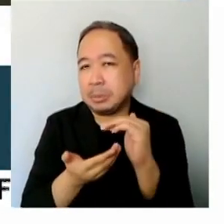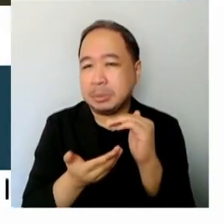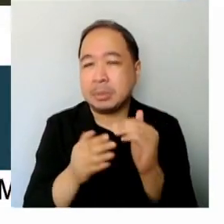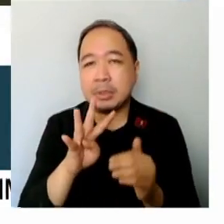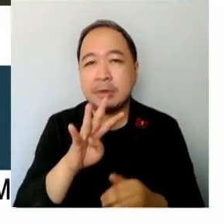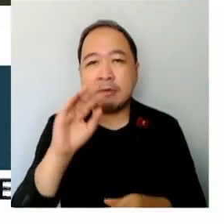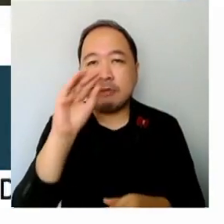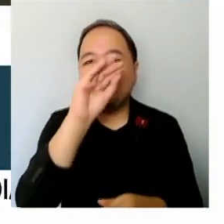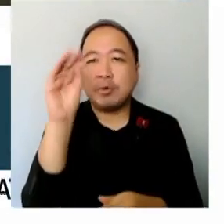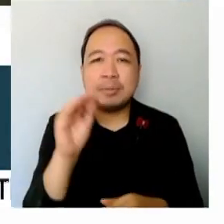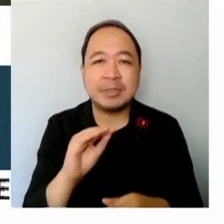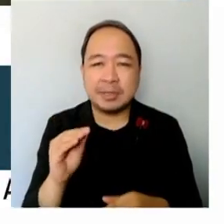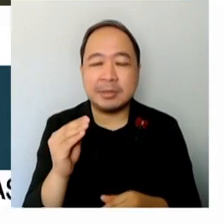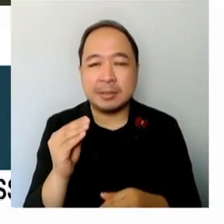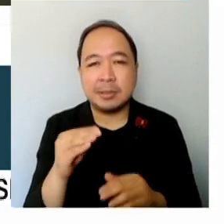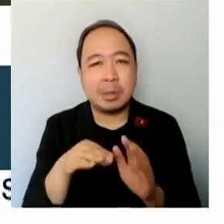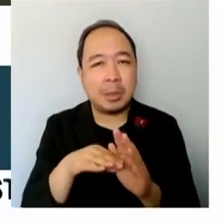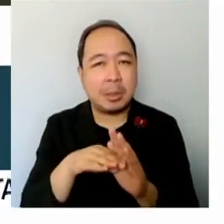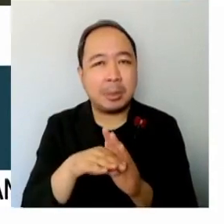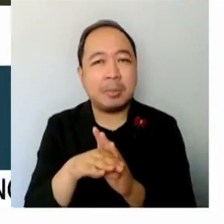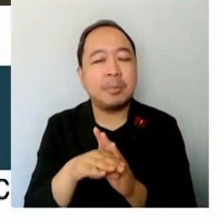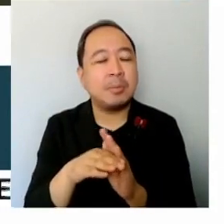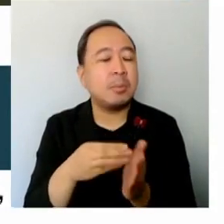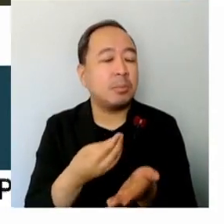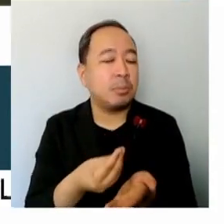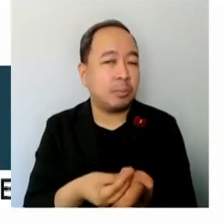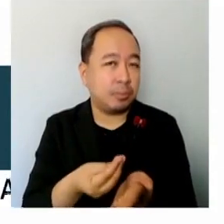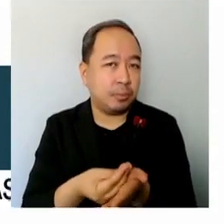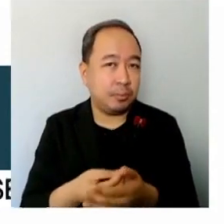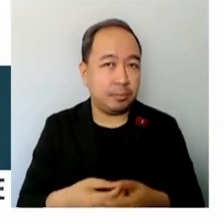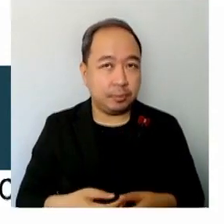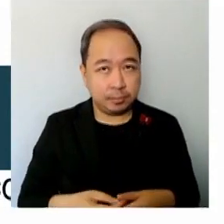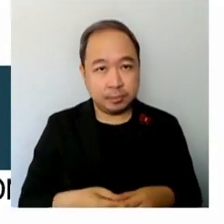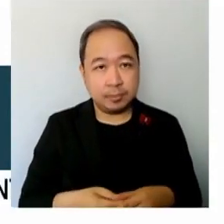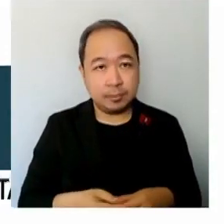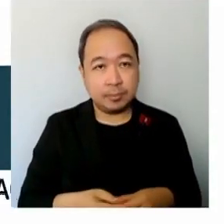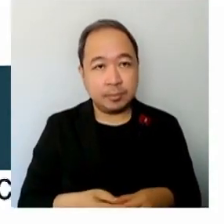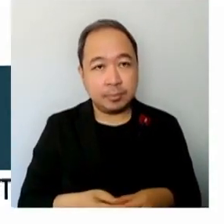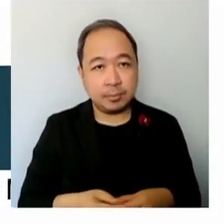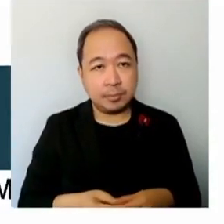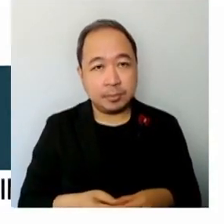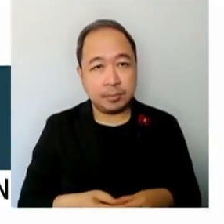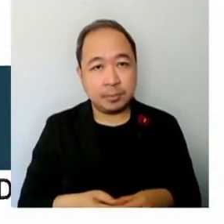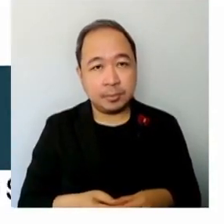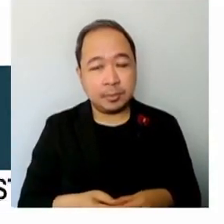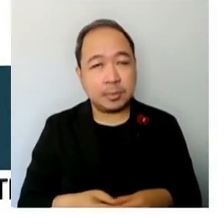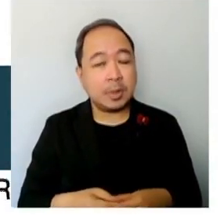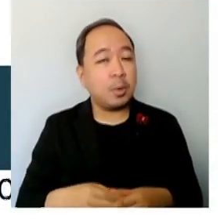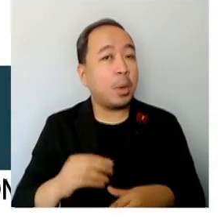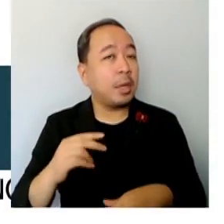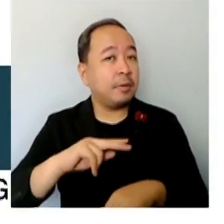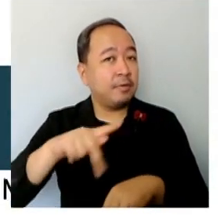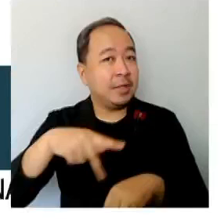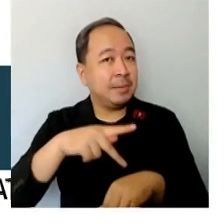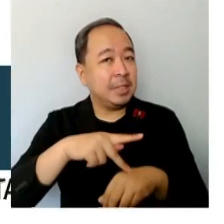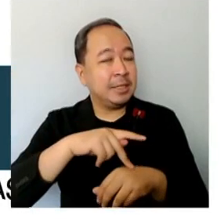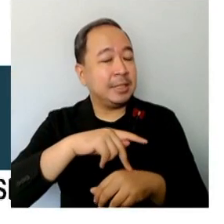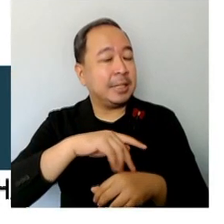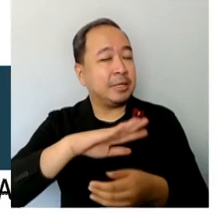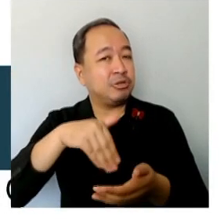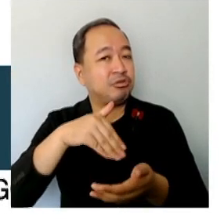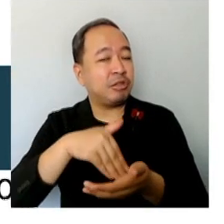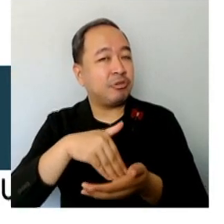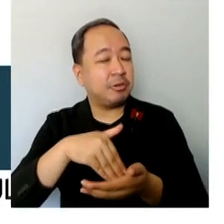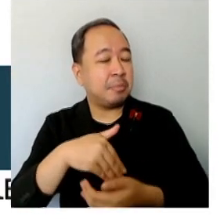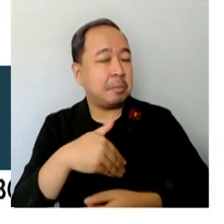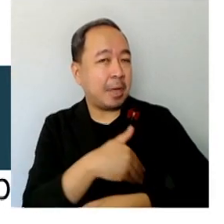year-on-year inflation. Well, the Philippine Philippine Central Bank says inflation will likely remain above its preferred range